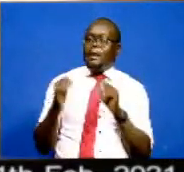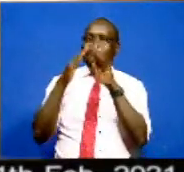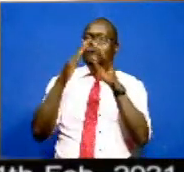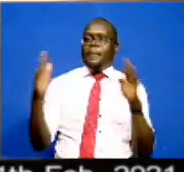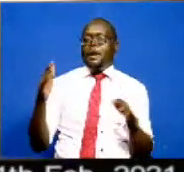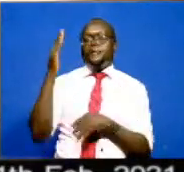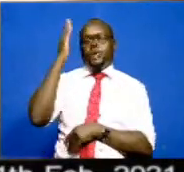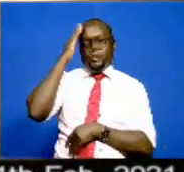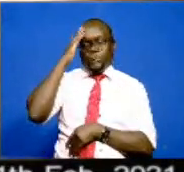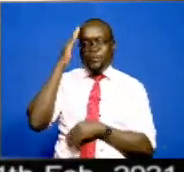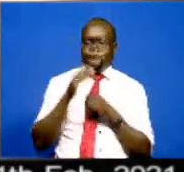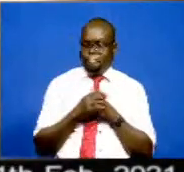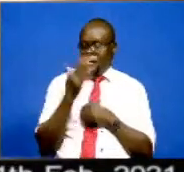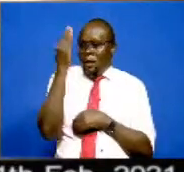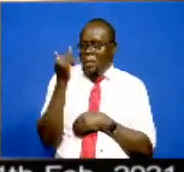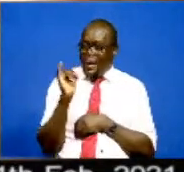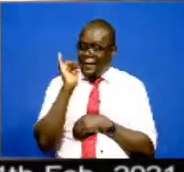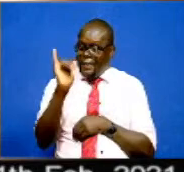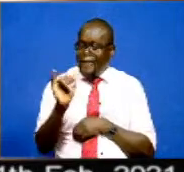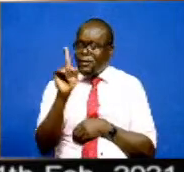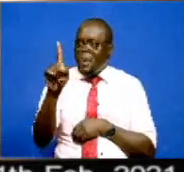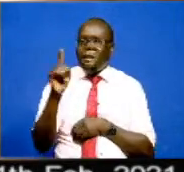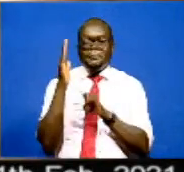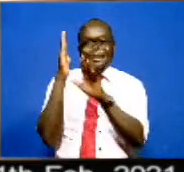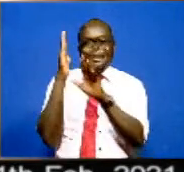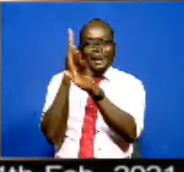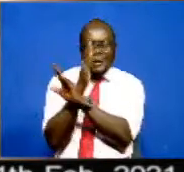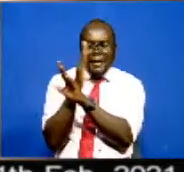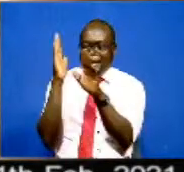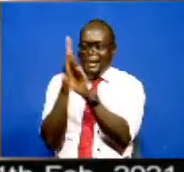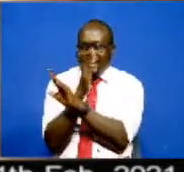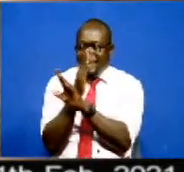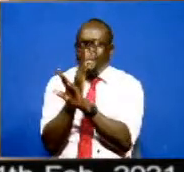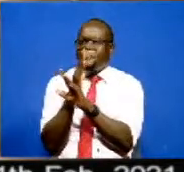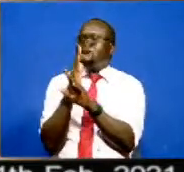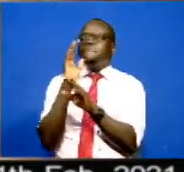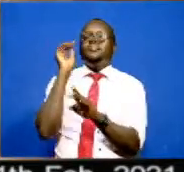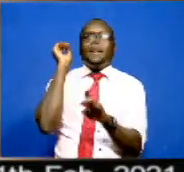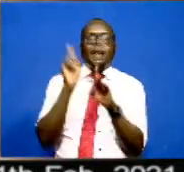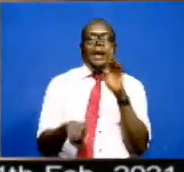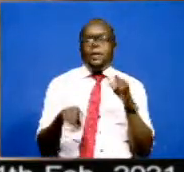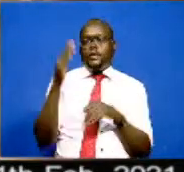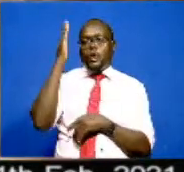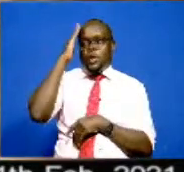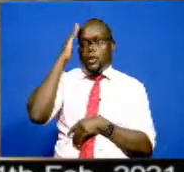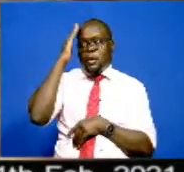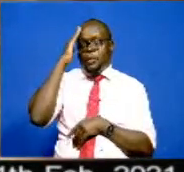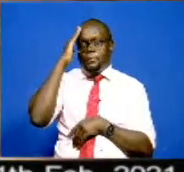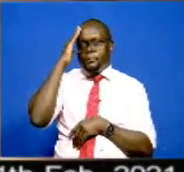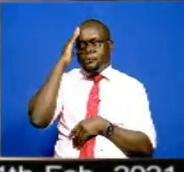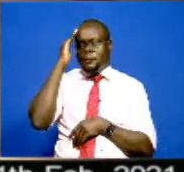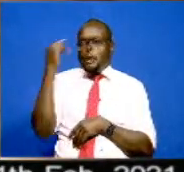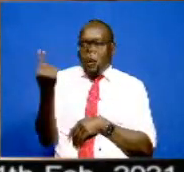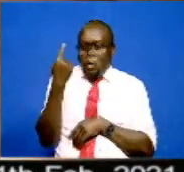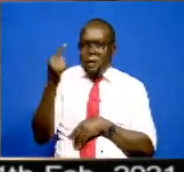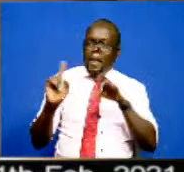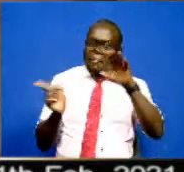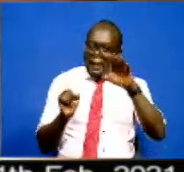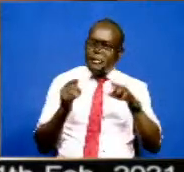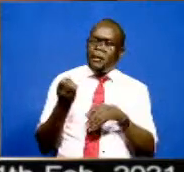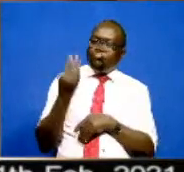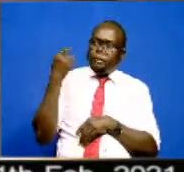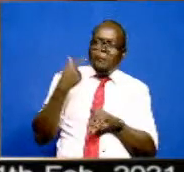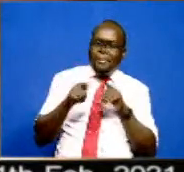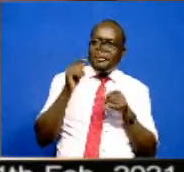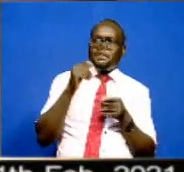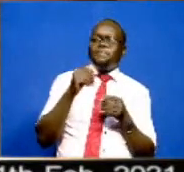know, because it will be hidden and embedded in the respective ministries, not in this report.